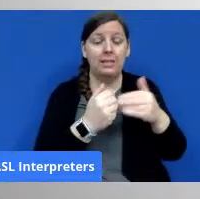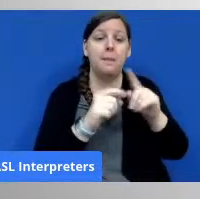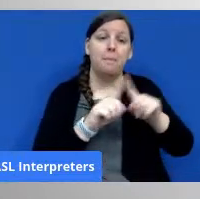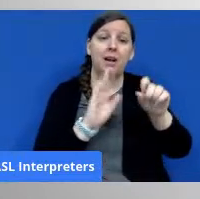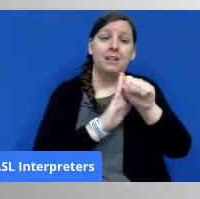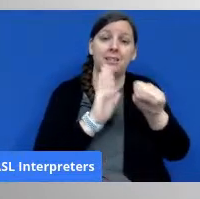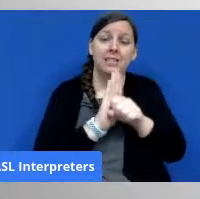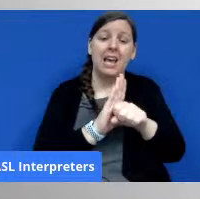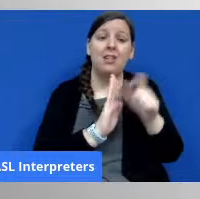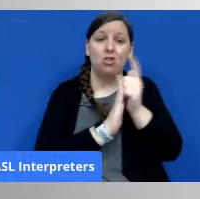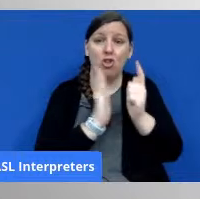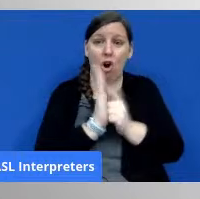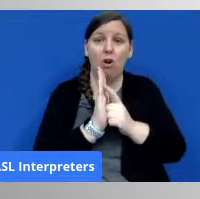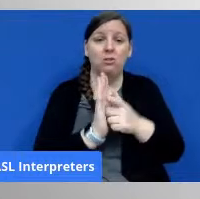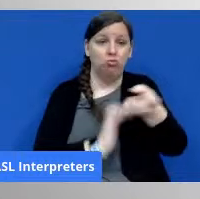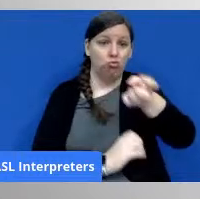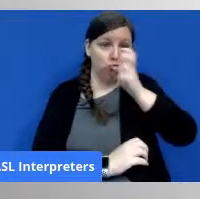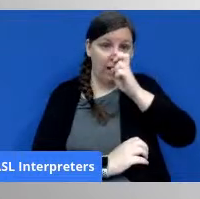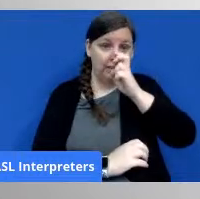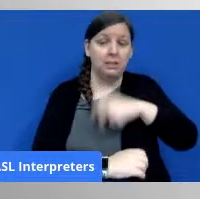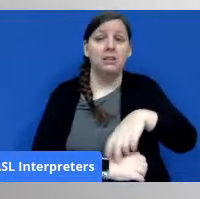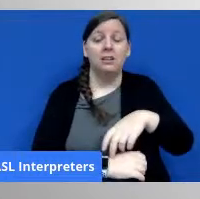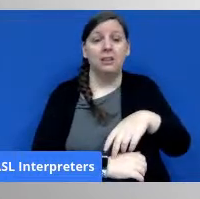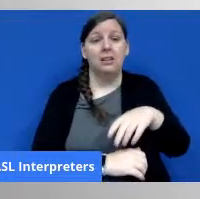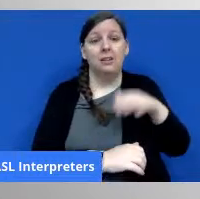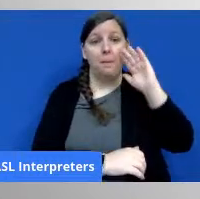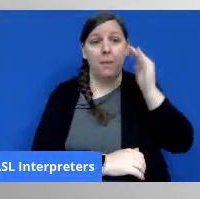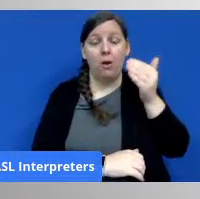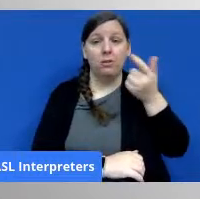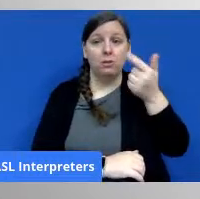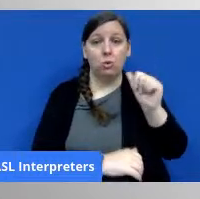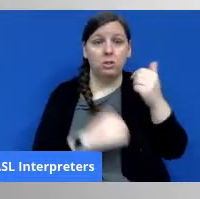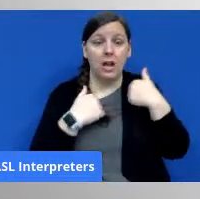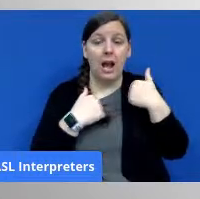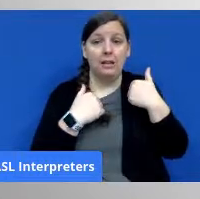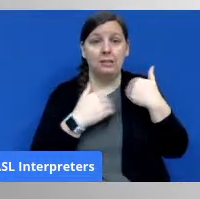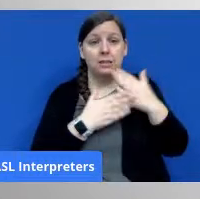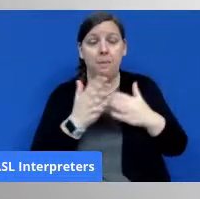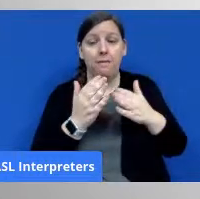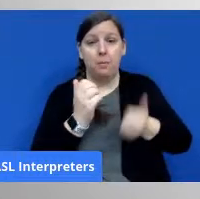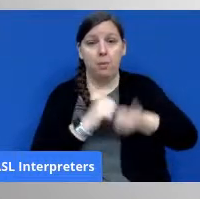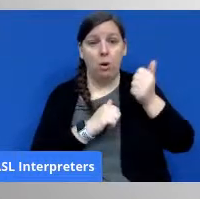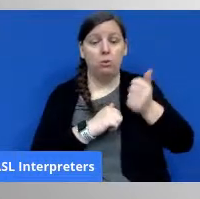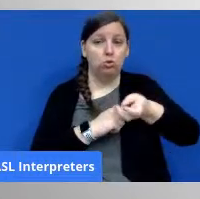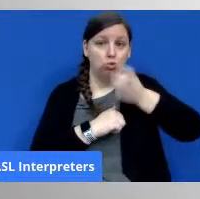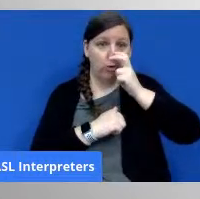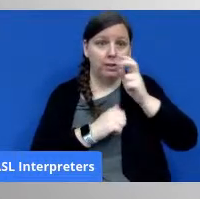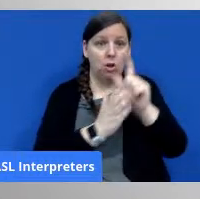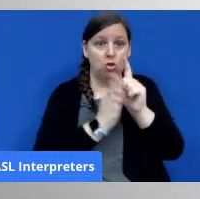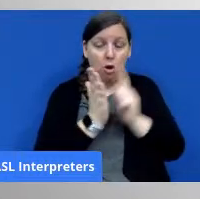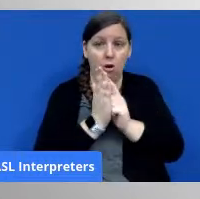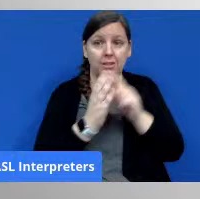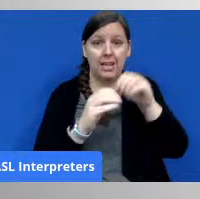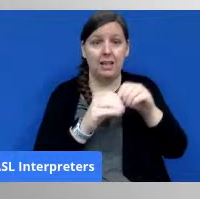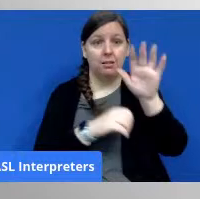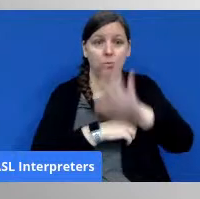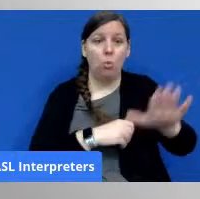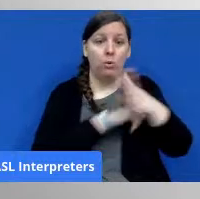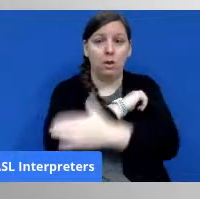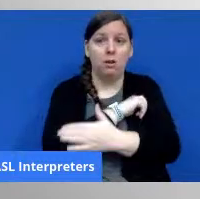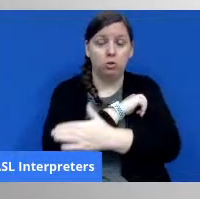Apparently Georgia has some of the most stringent laws in the nation as far as the qualifications to open those kind of